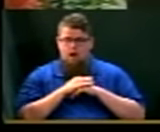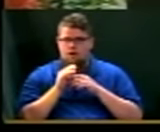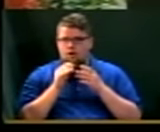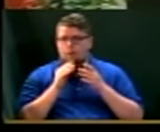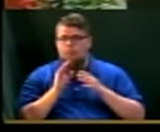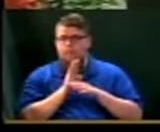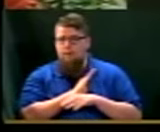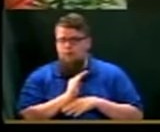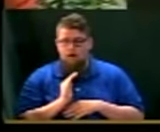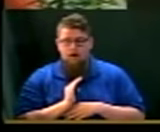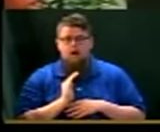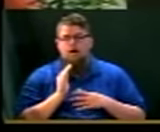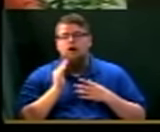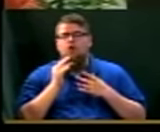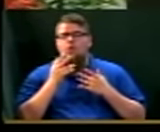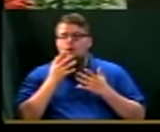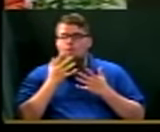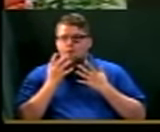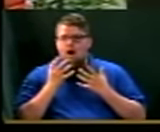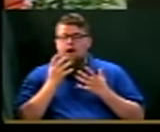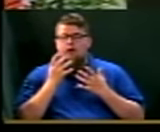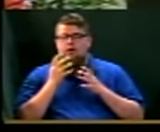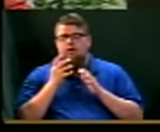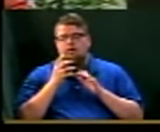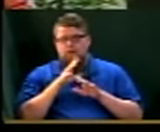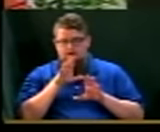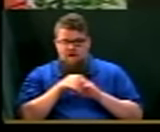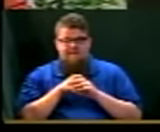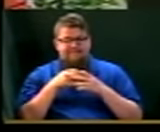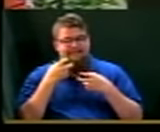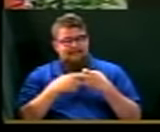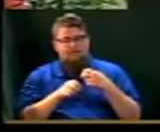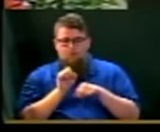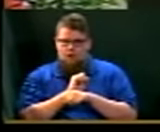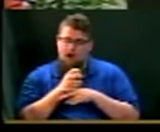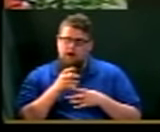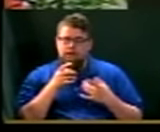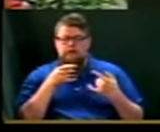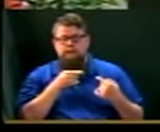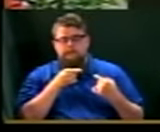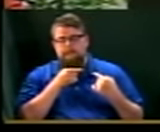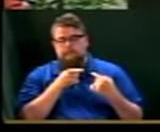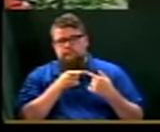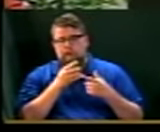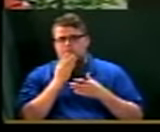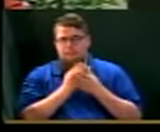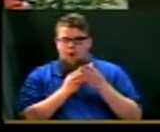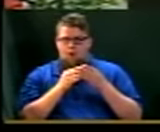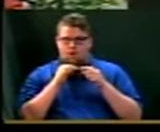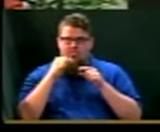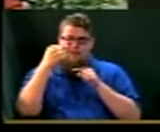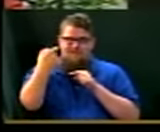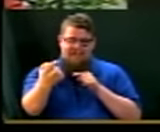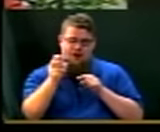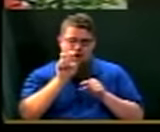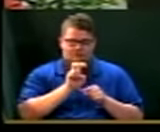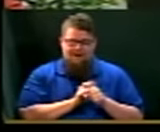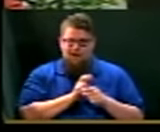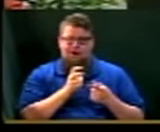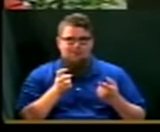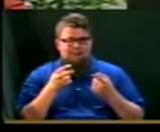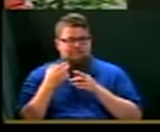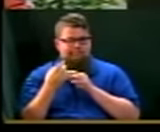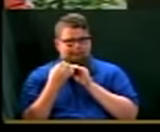has been a lot of difficult work and many trying times on both sides of the microphone.